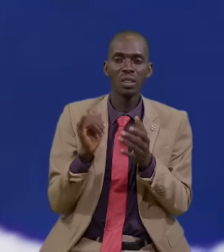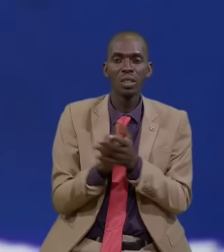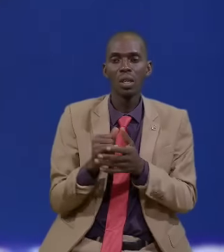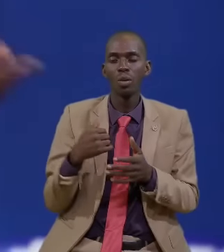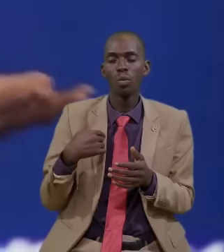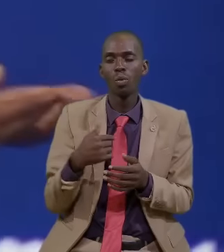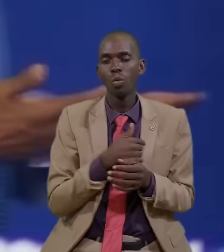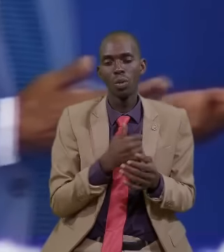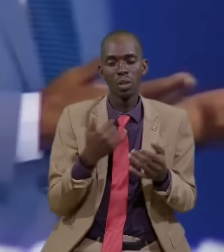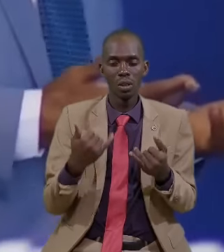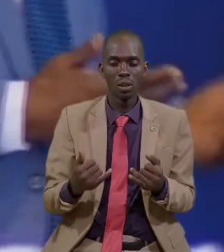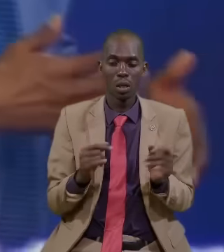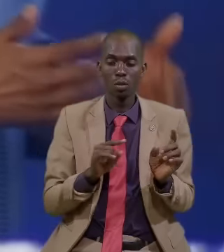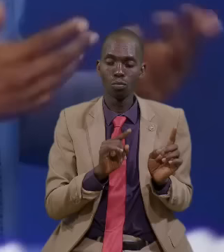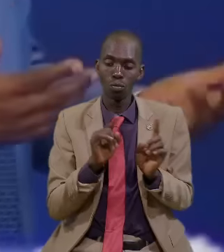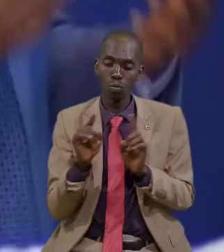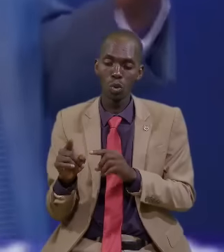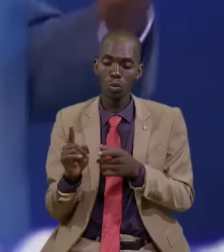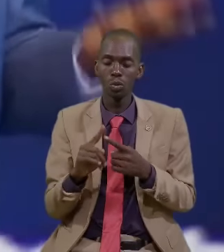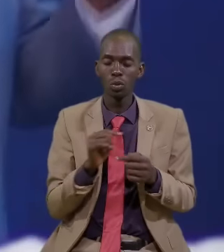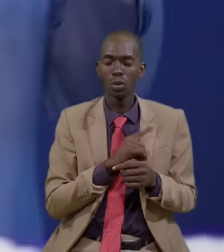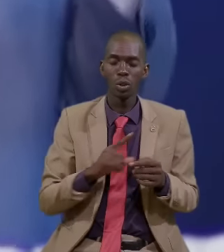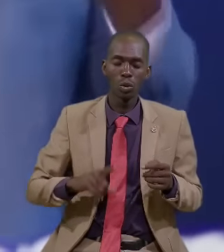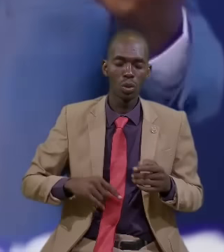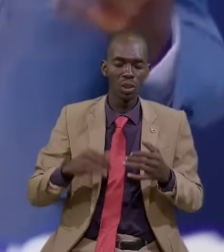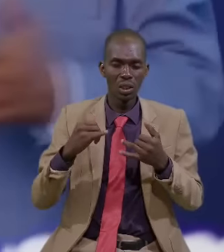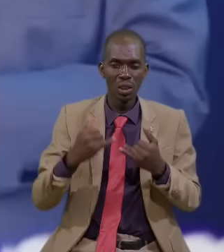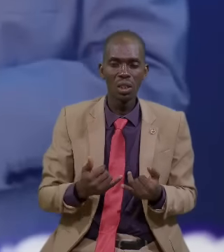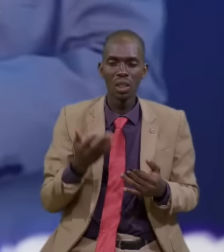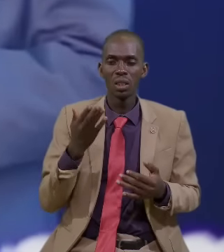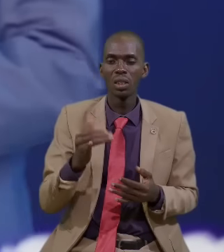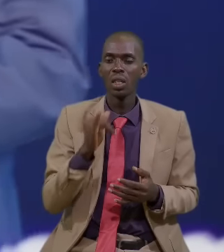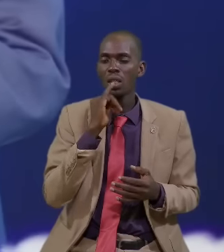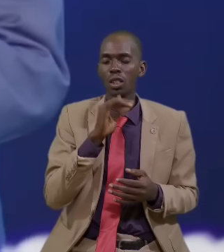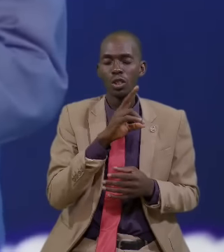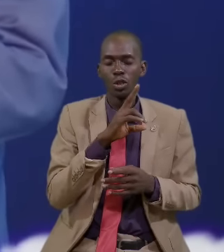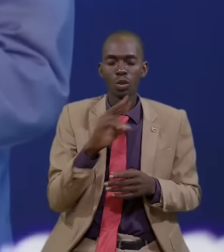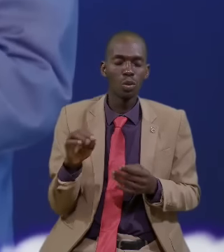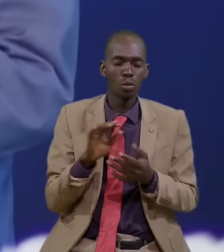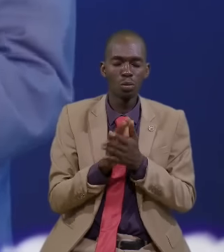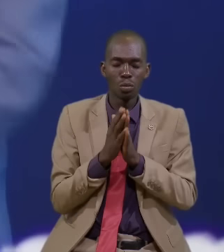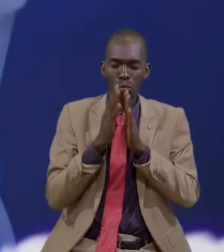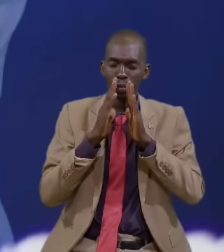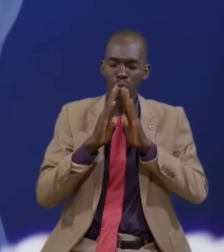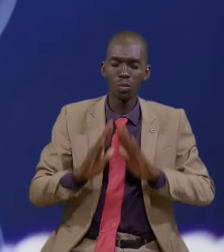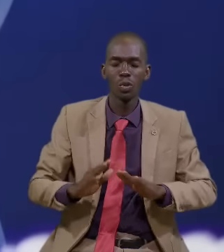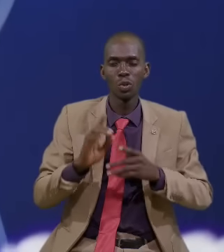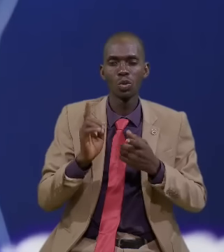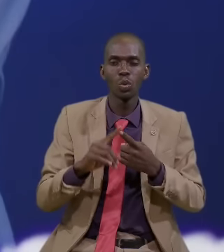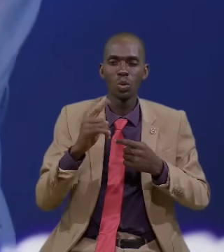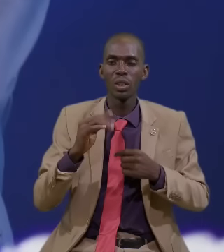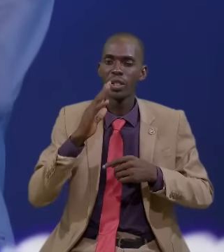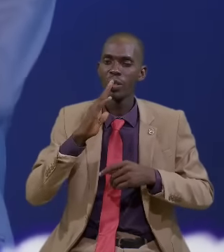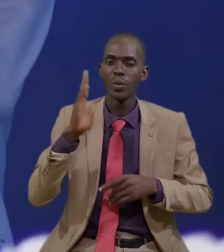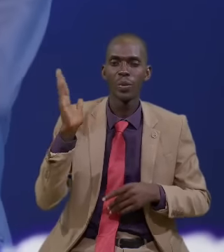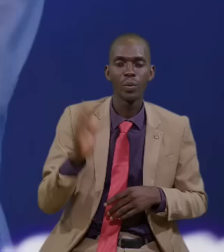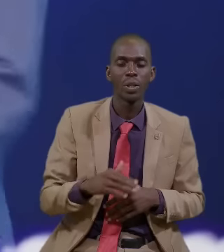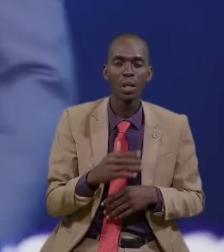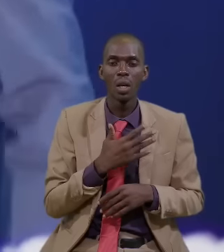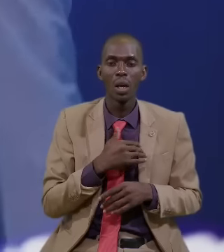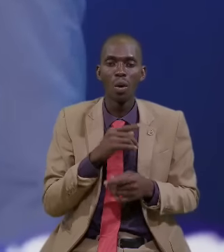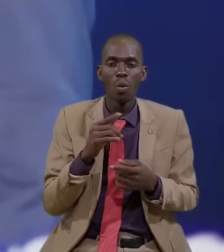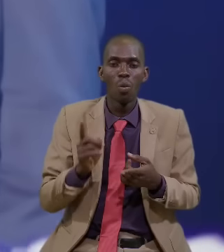had been no peace. There's no peace, says the Lord, unto the wicked. And when the soul is troubled